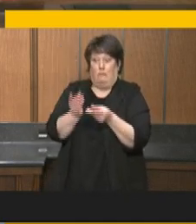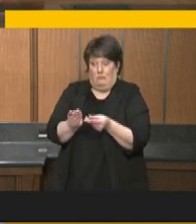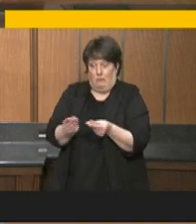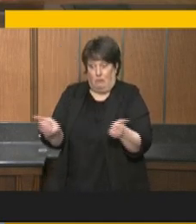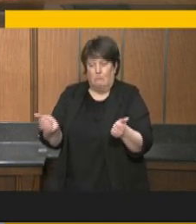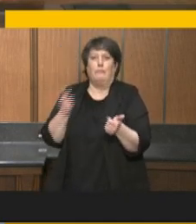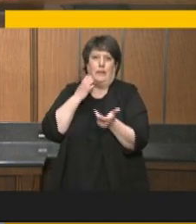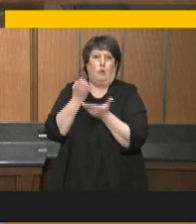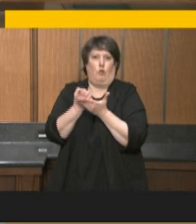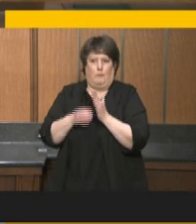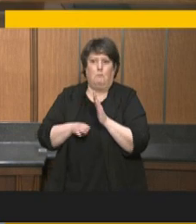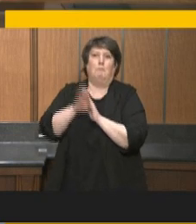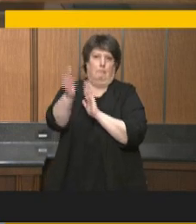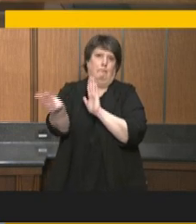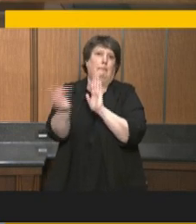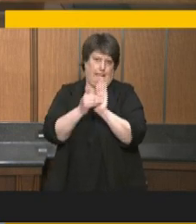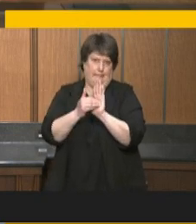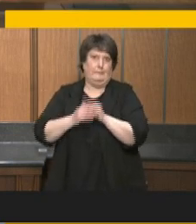follow.